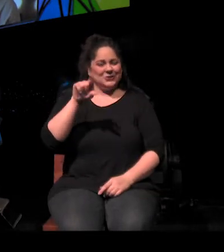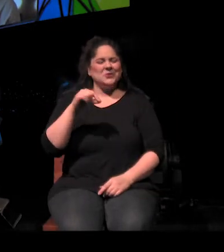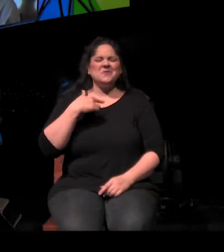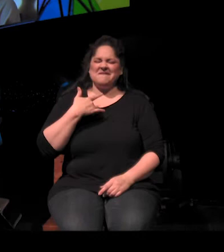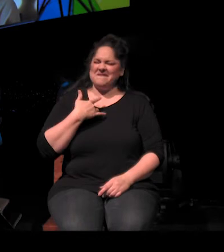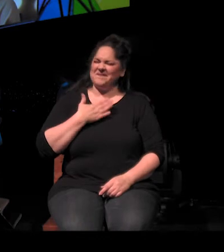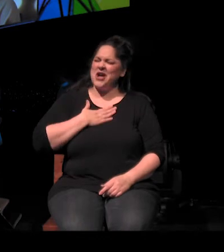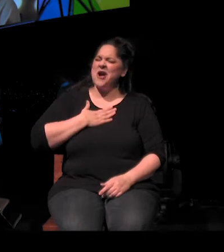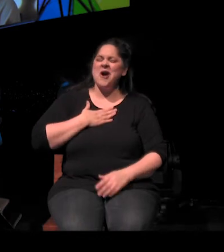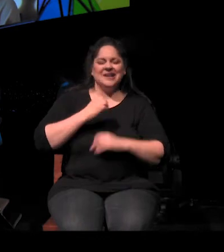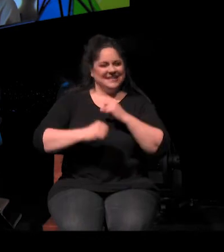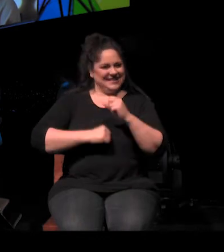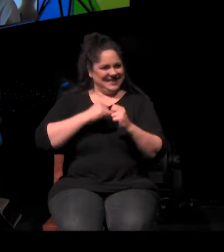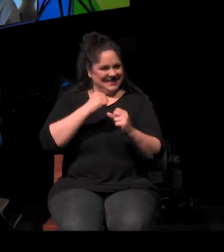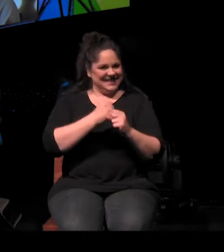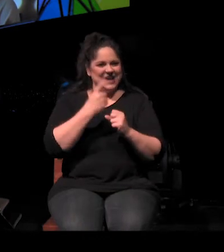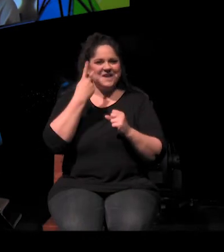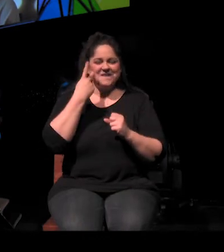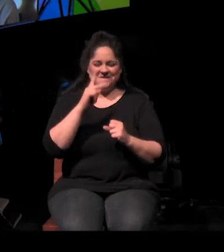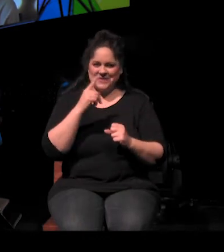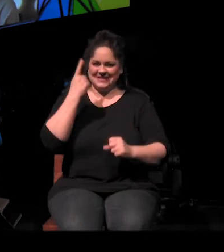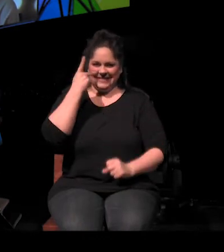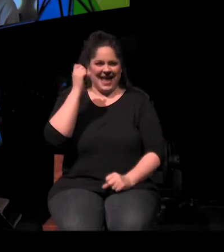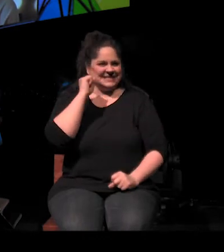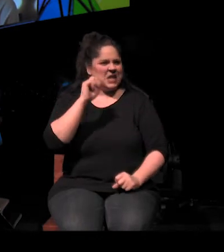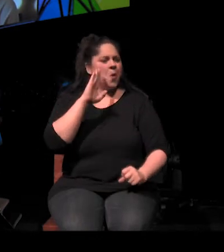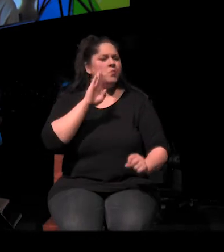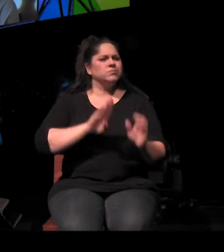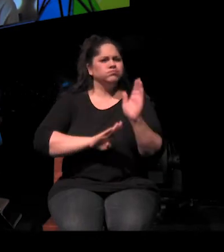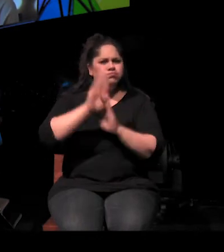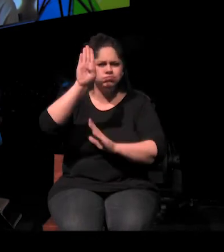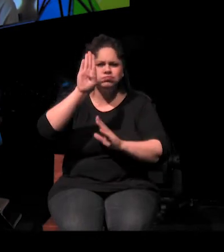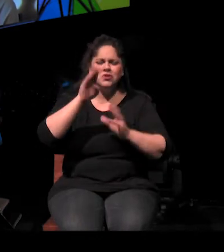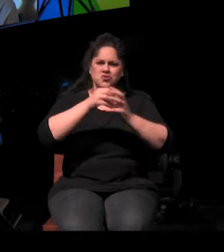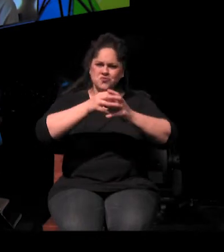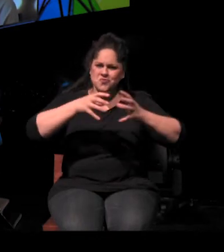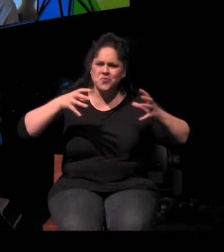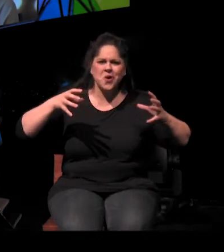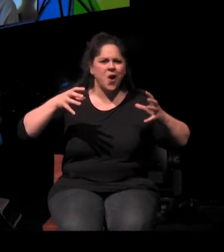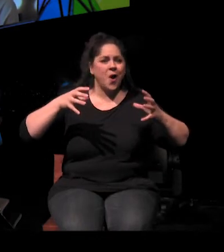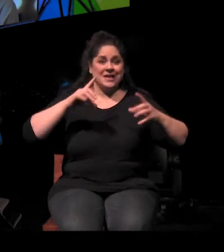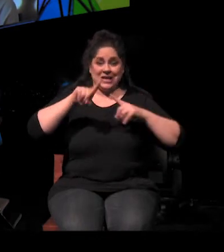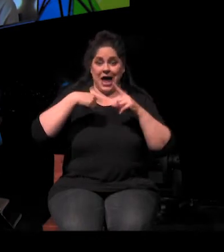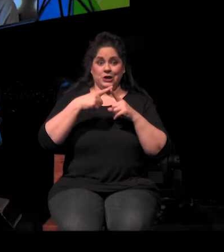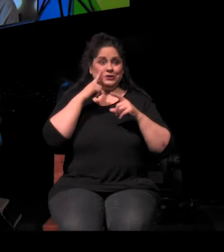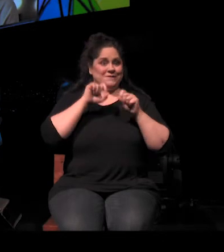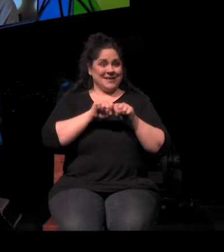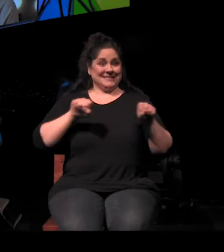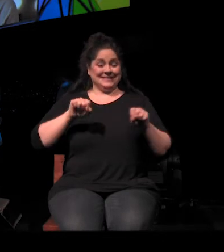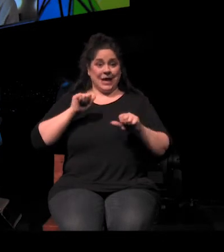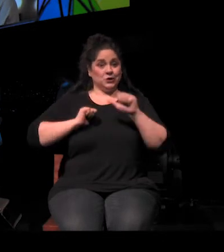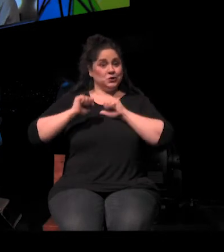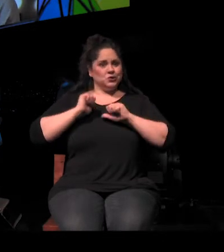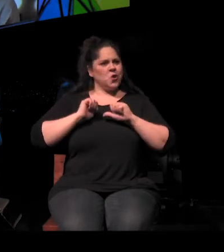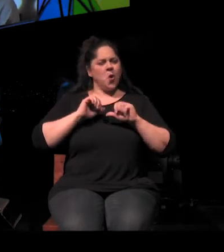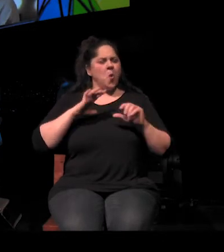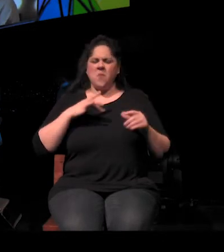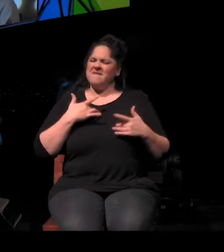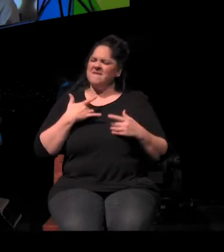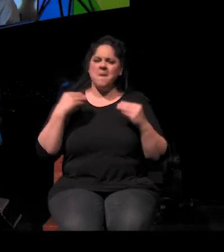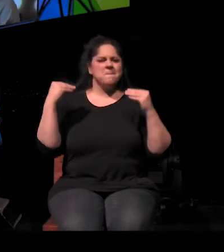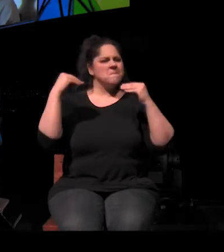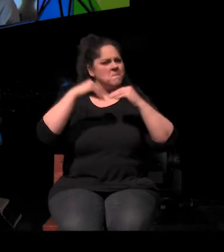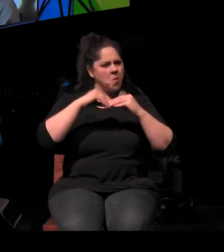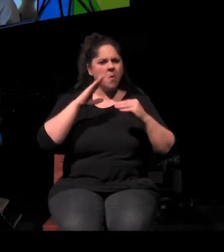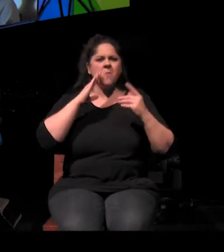and what God was just leading us into next steps, even beyond shows on the stage. We just saw